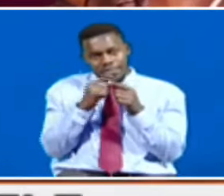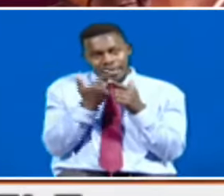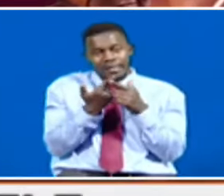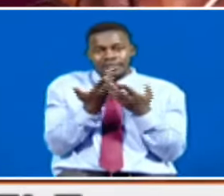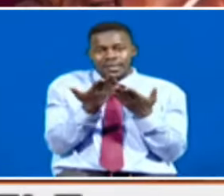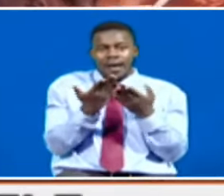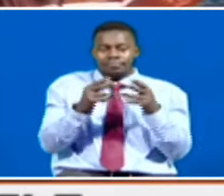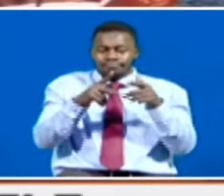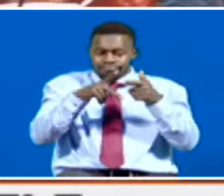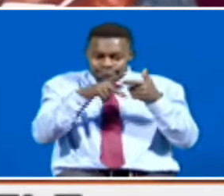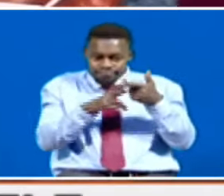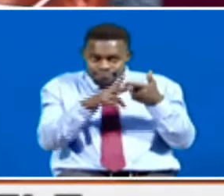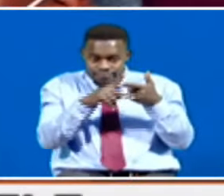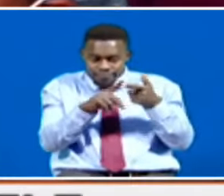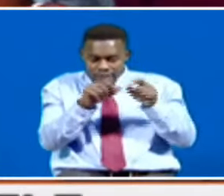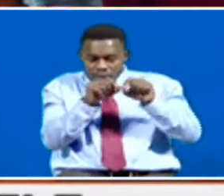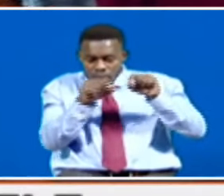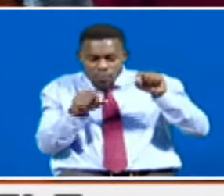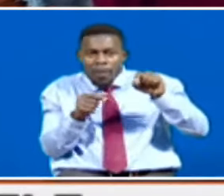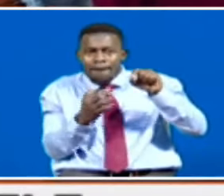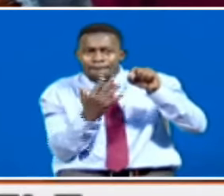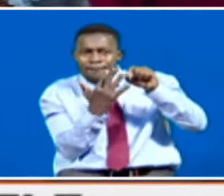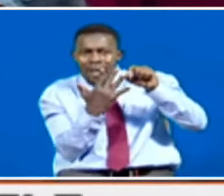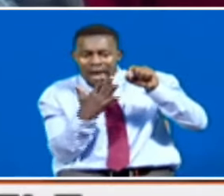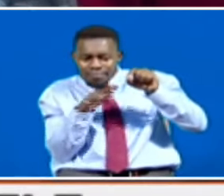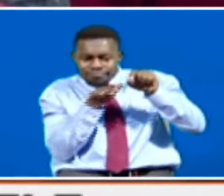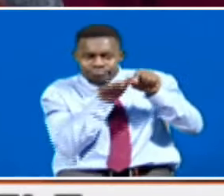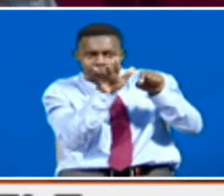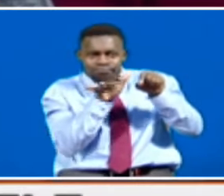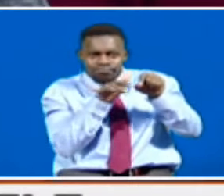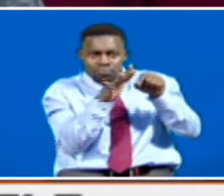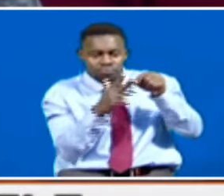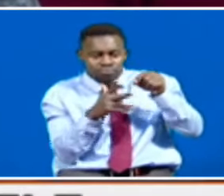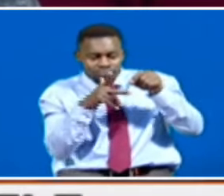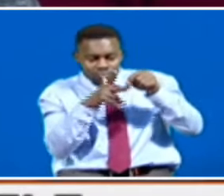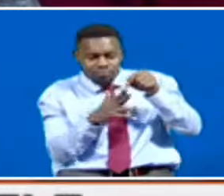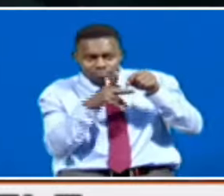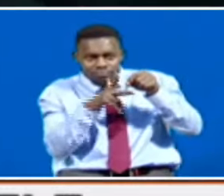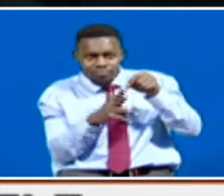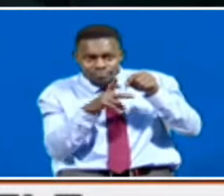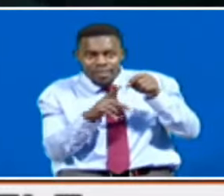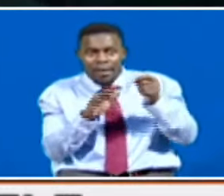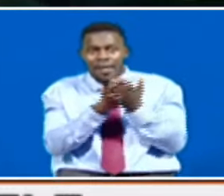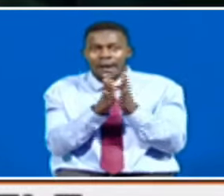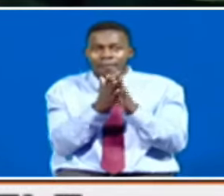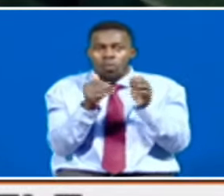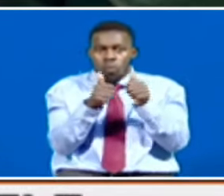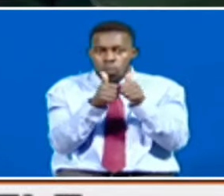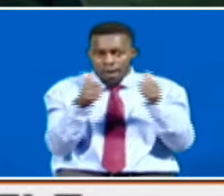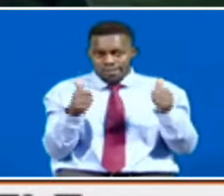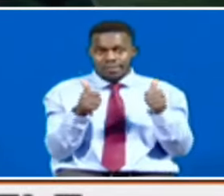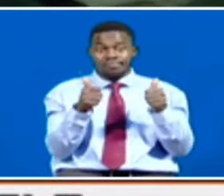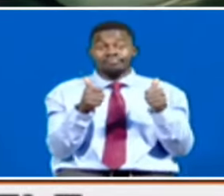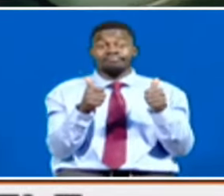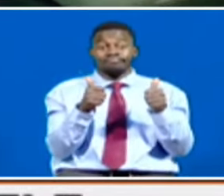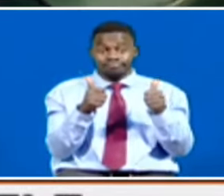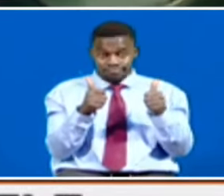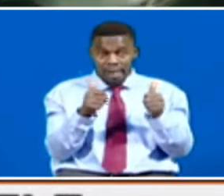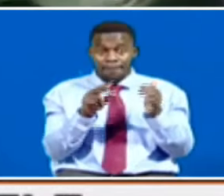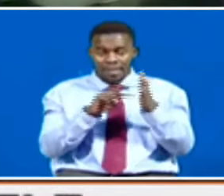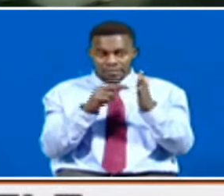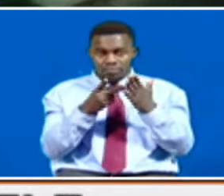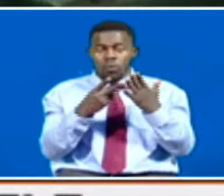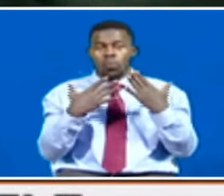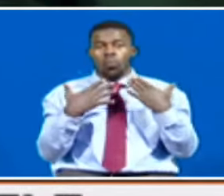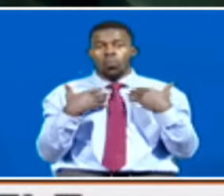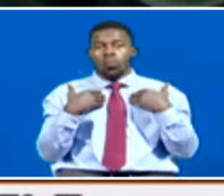hydrocele. During a hydrocelectomy, a surgeon removes the hydrocele and closes any opening that will lead to the accumulation of